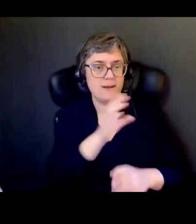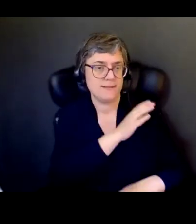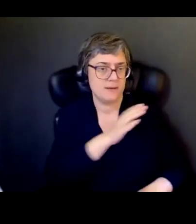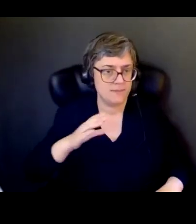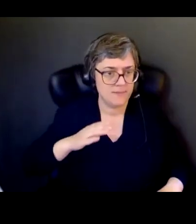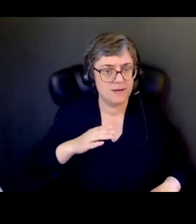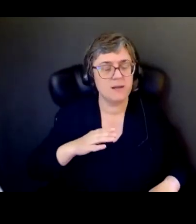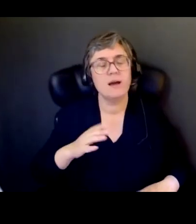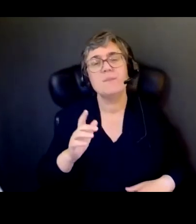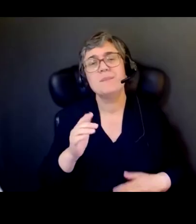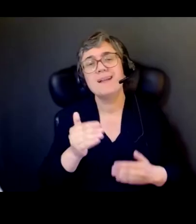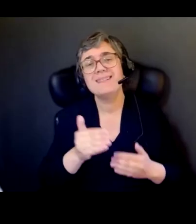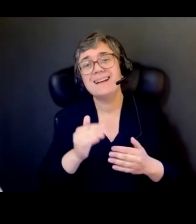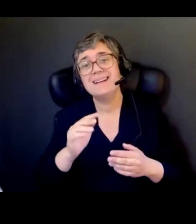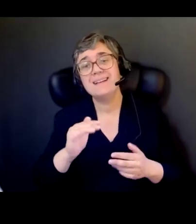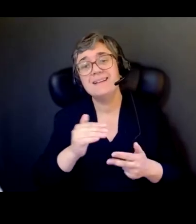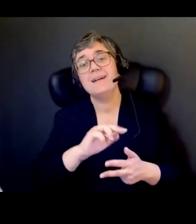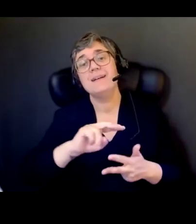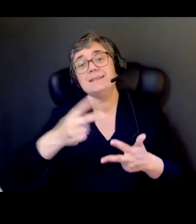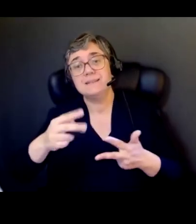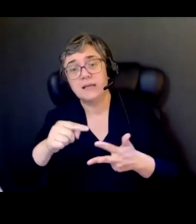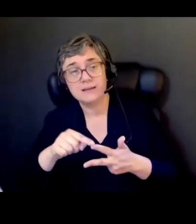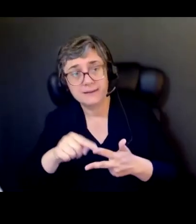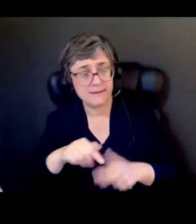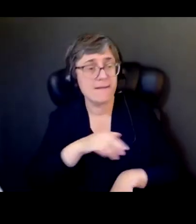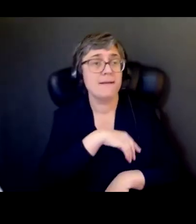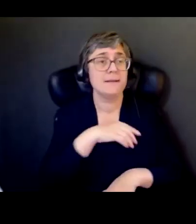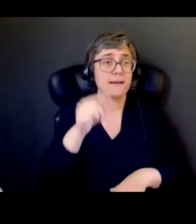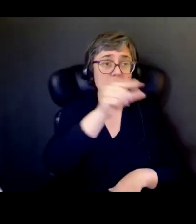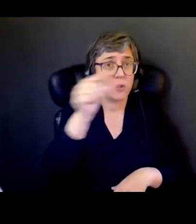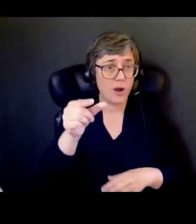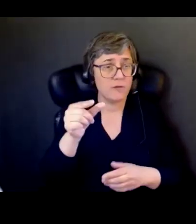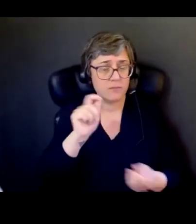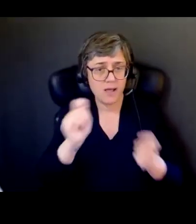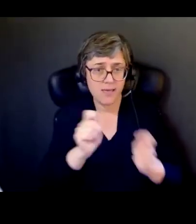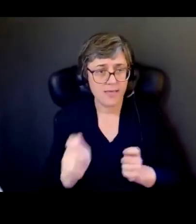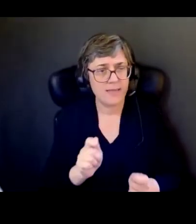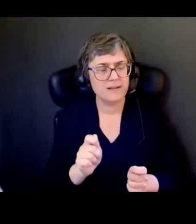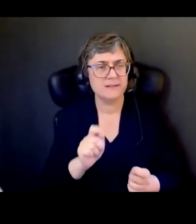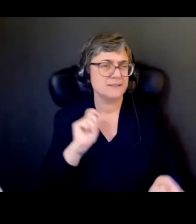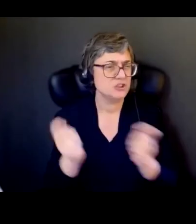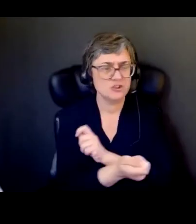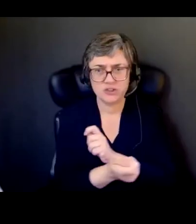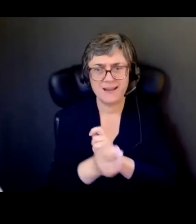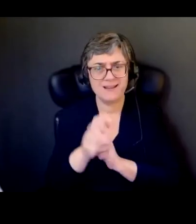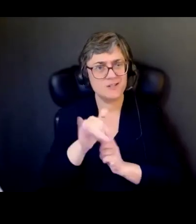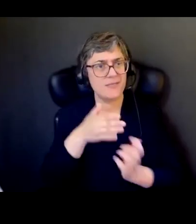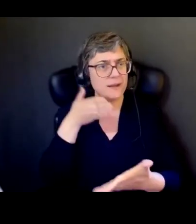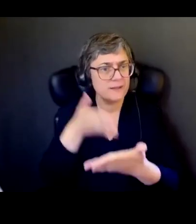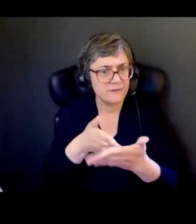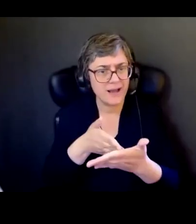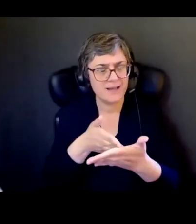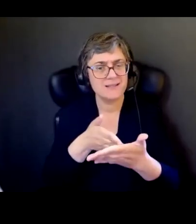proposed amendments that significantly altered the offense by narrowing it so it only applied to